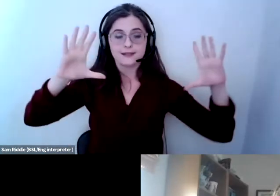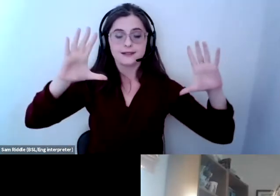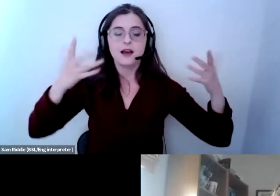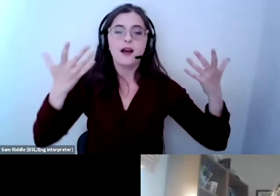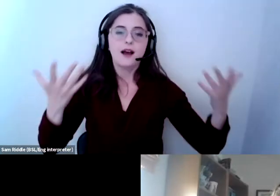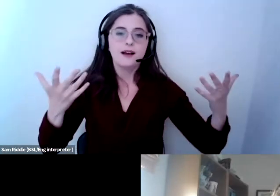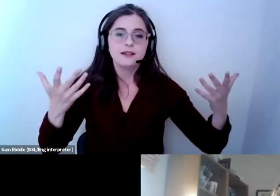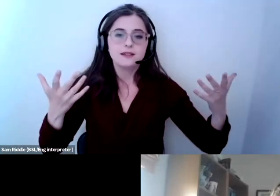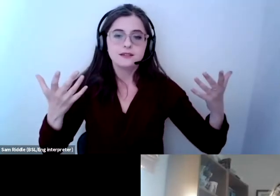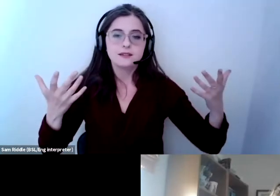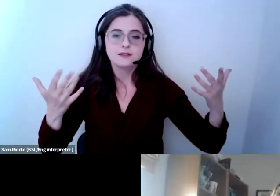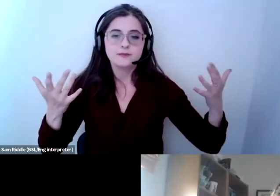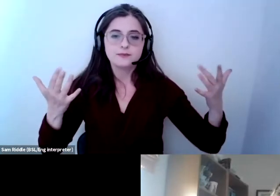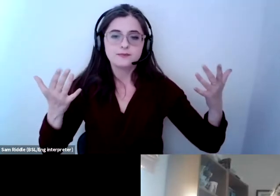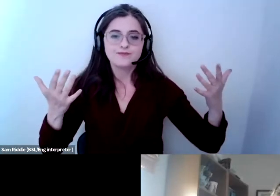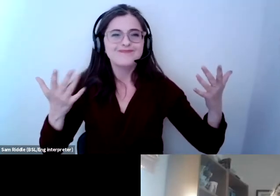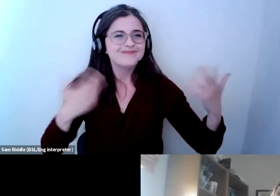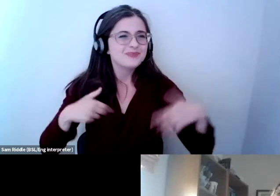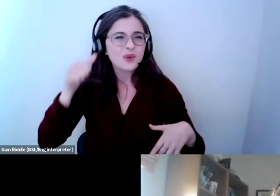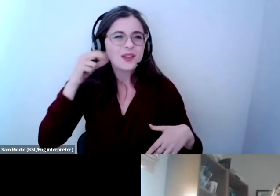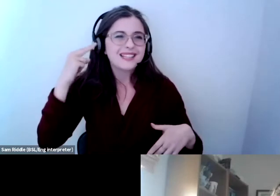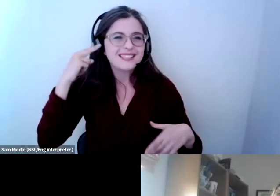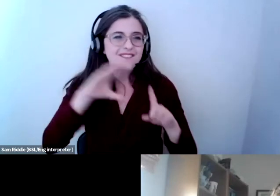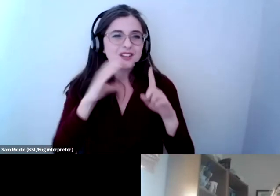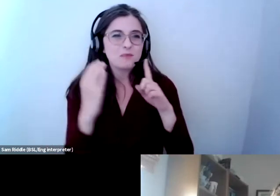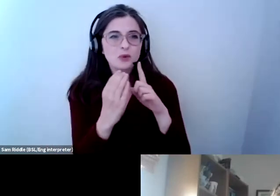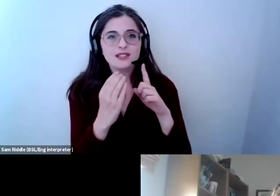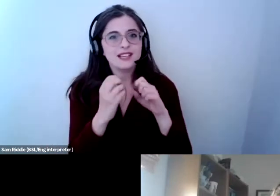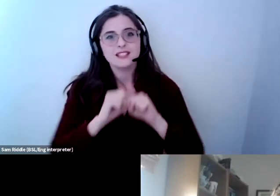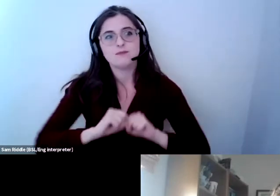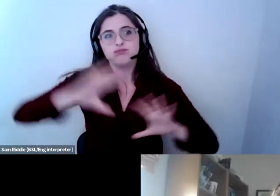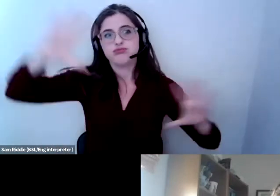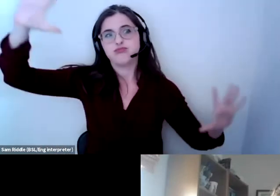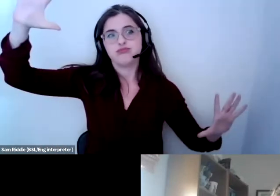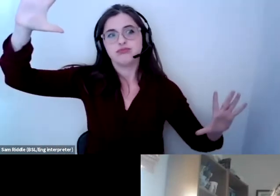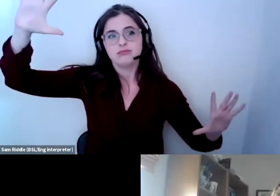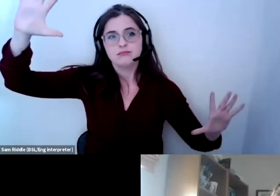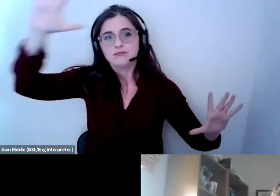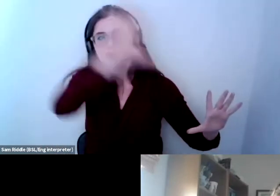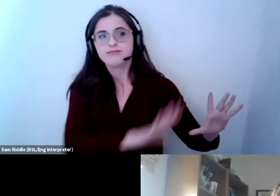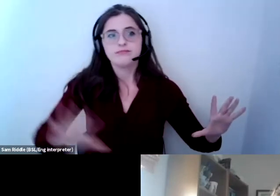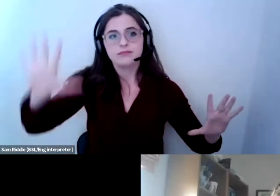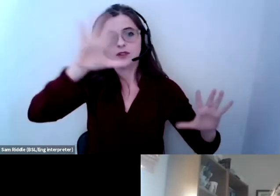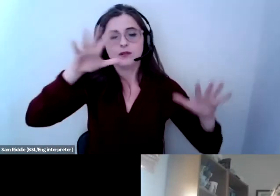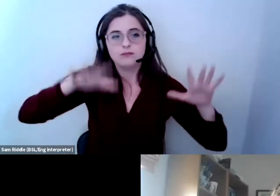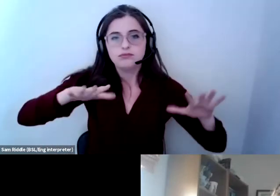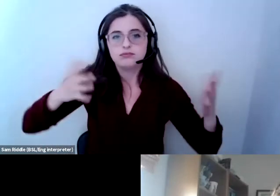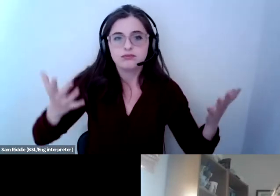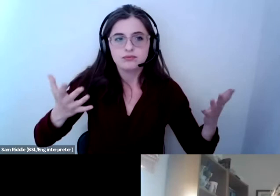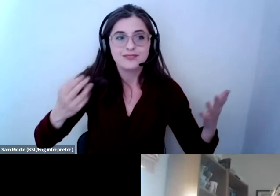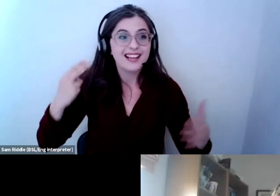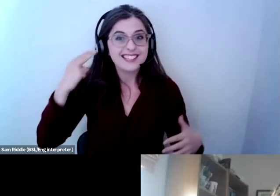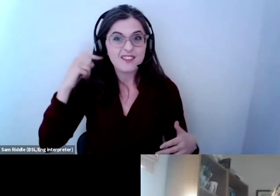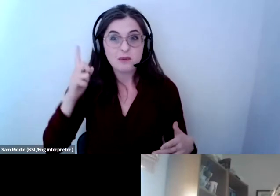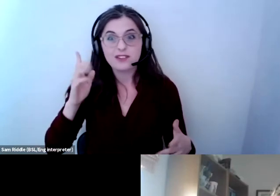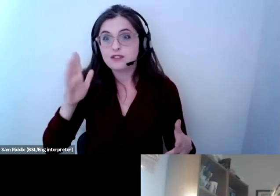that, you know, the deaf community is a diaspora, it's spread geographically around the country. Obviously, deaf people don't